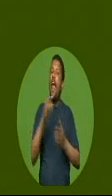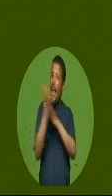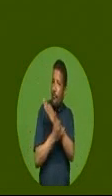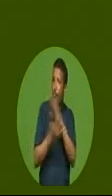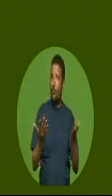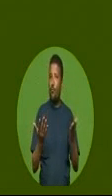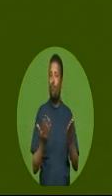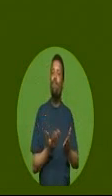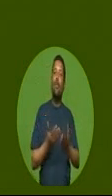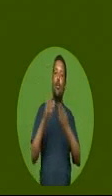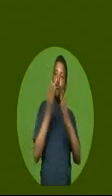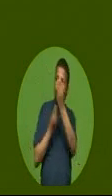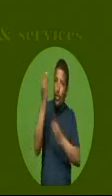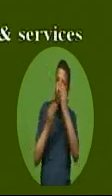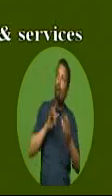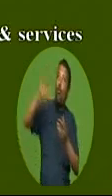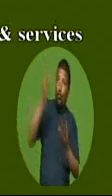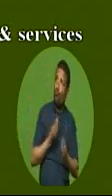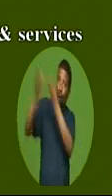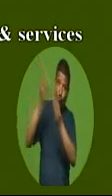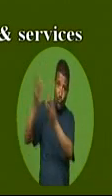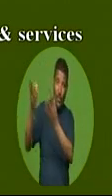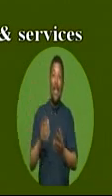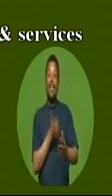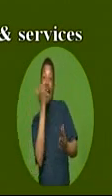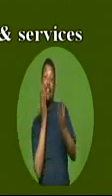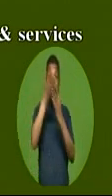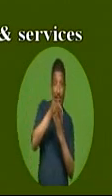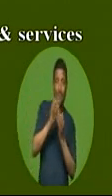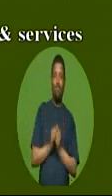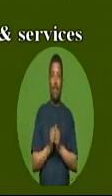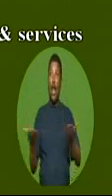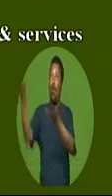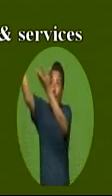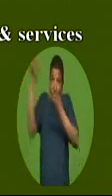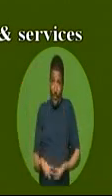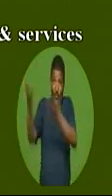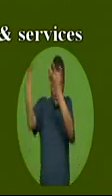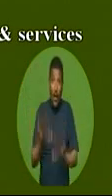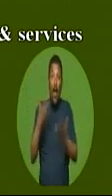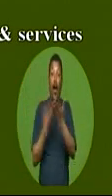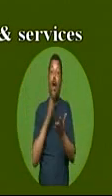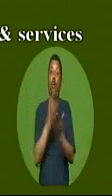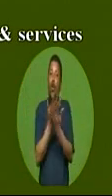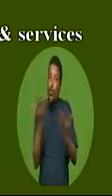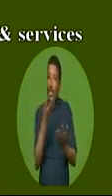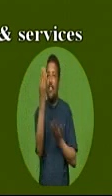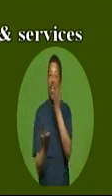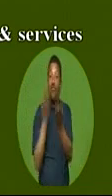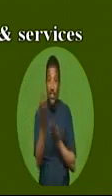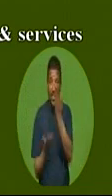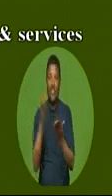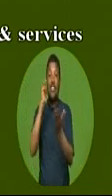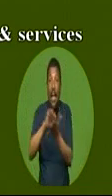of sales to abroad. On the other hand, imports are those goods and